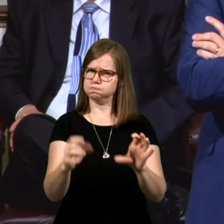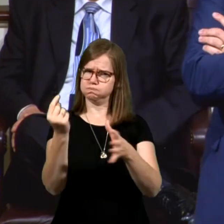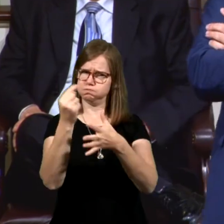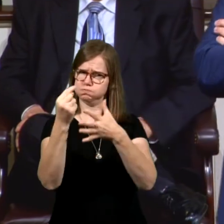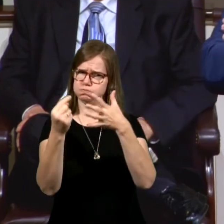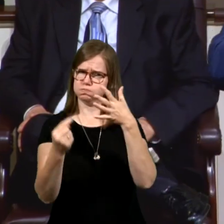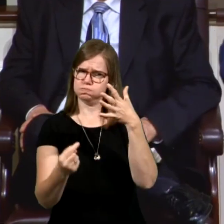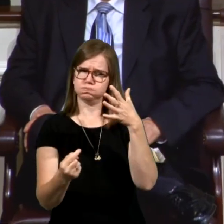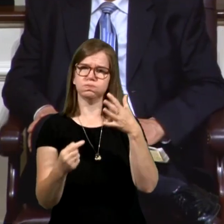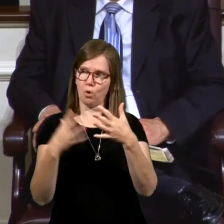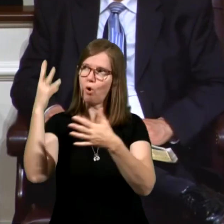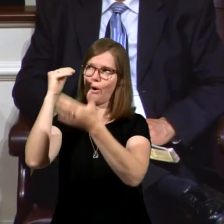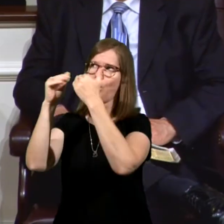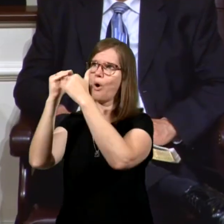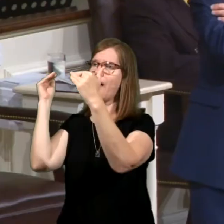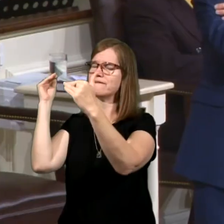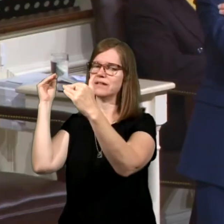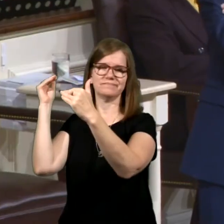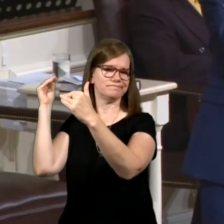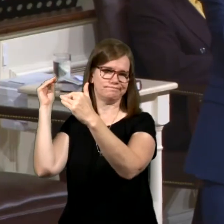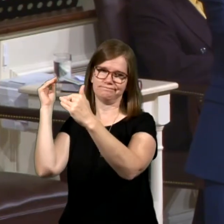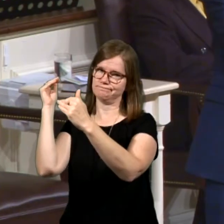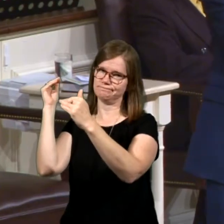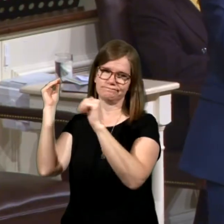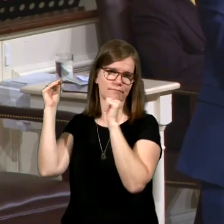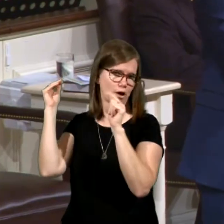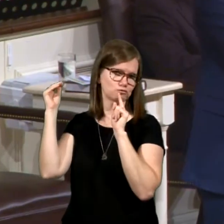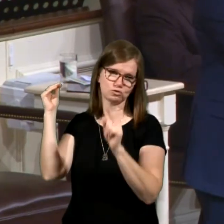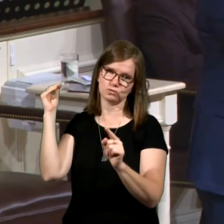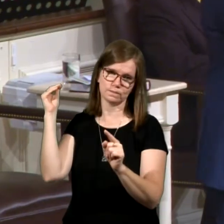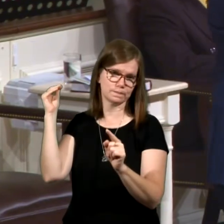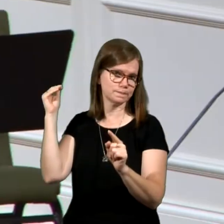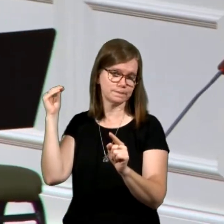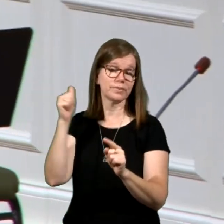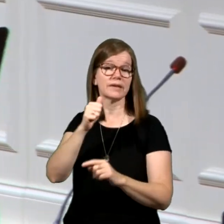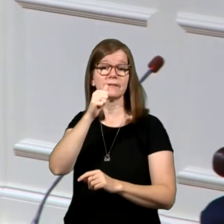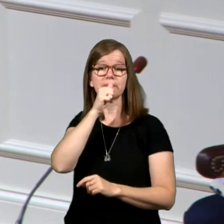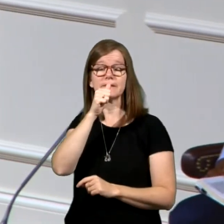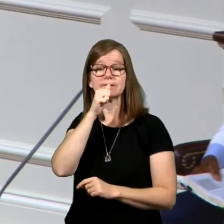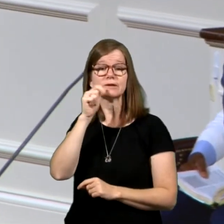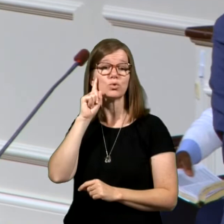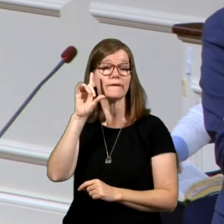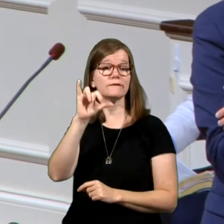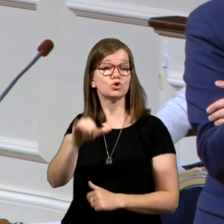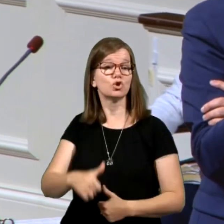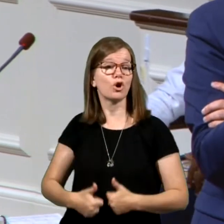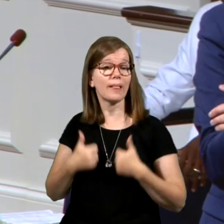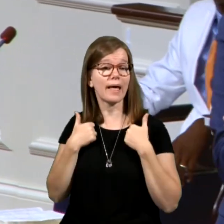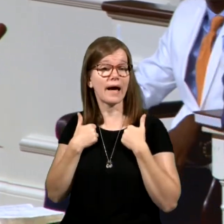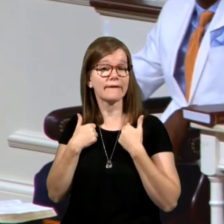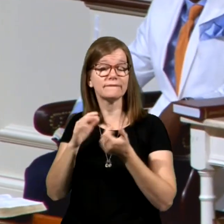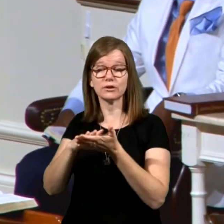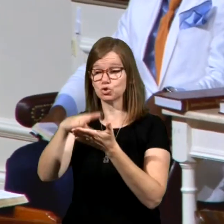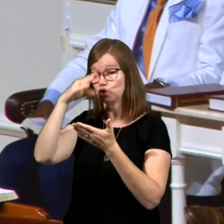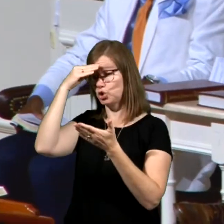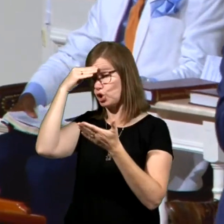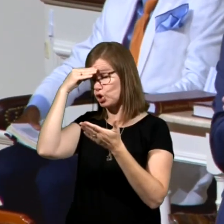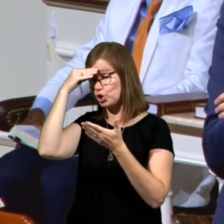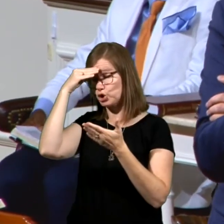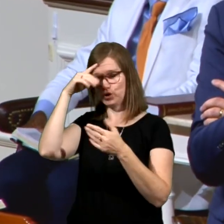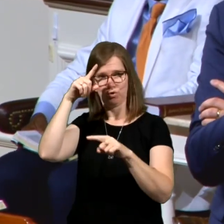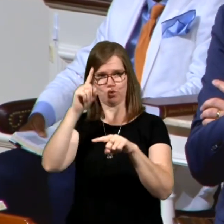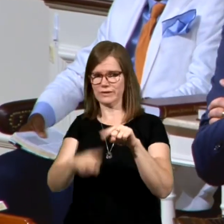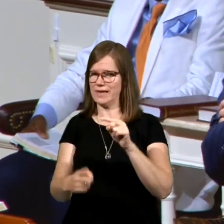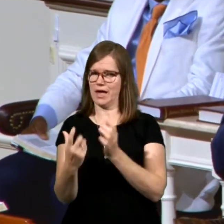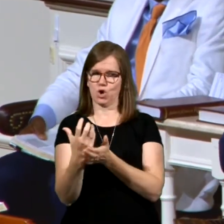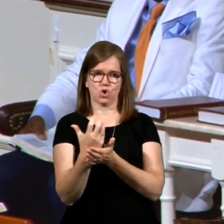heaven, that's not true. No, the secret of eternal life is to learn that it cannot be earned.